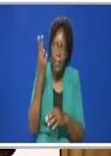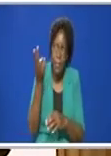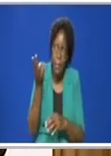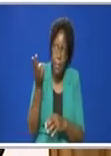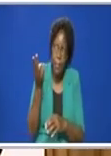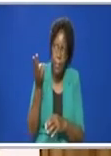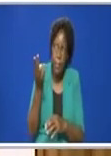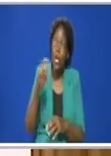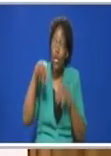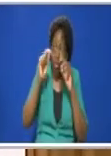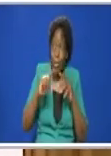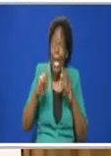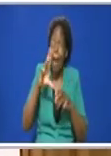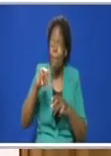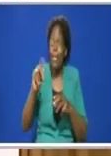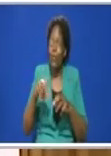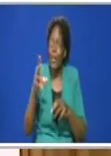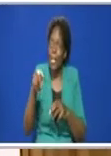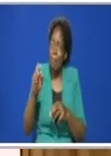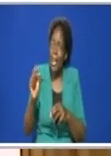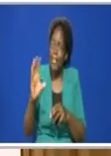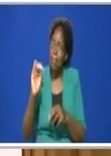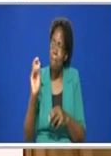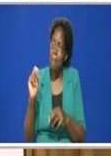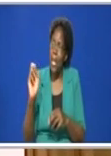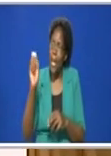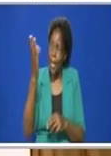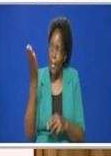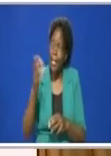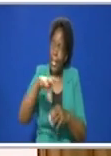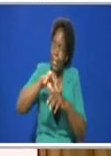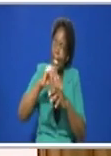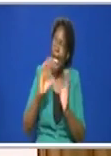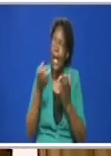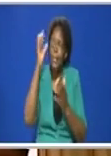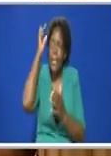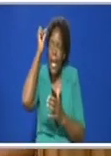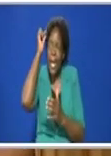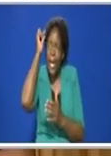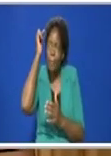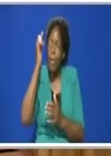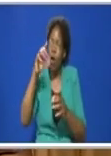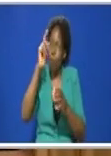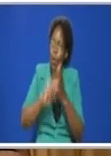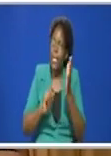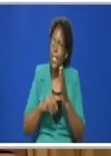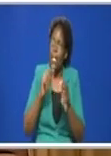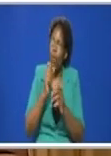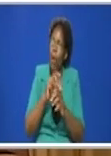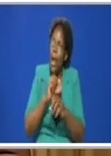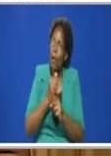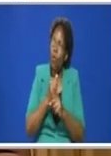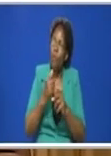least today I'm part of the specimen. Mm-hmm. Yeah, sure. the skin has hair. Yeah. Okay. What does the hair do for